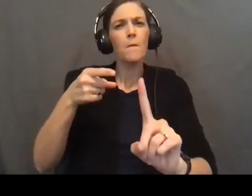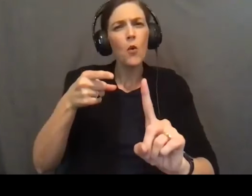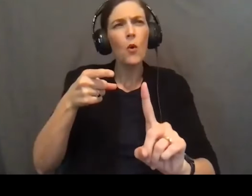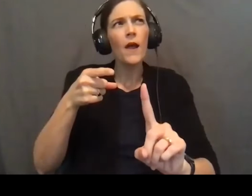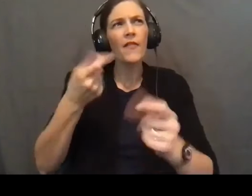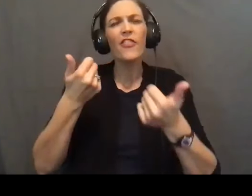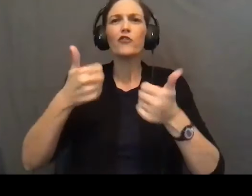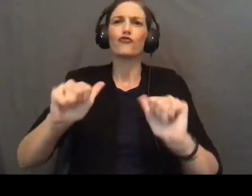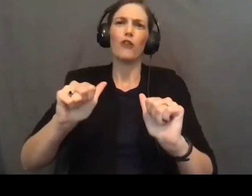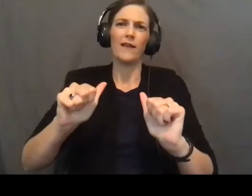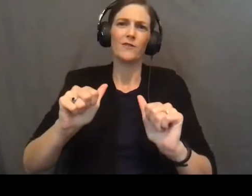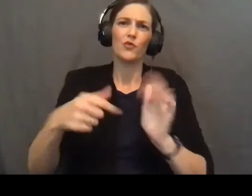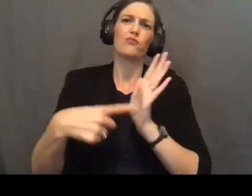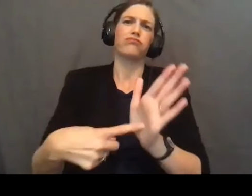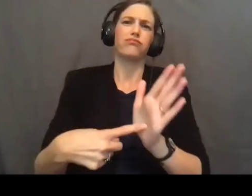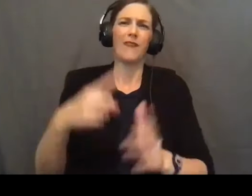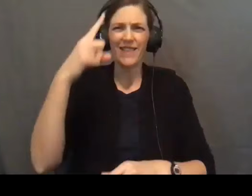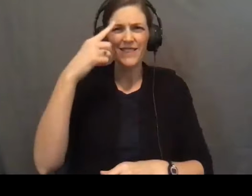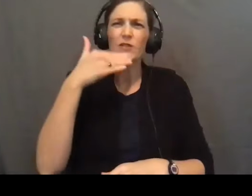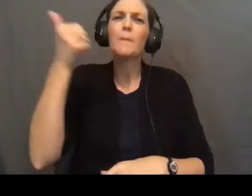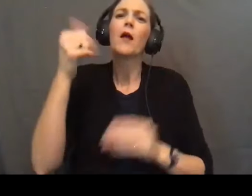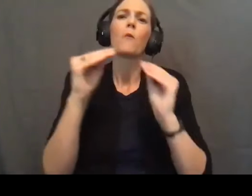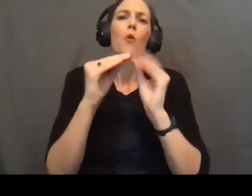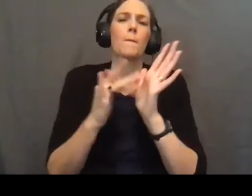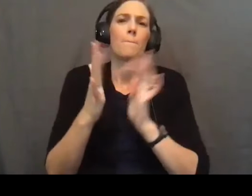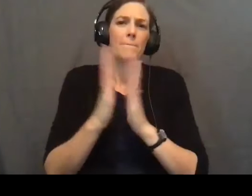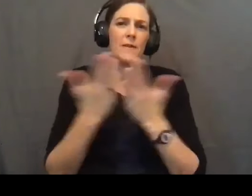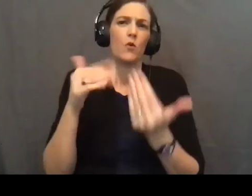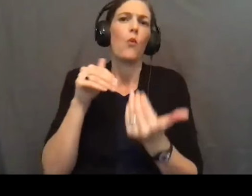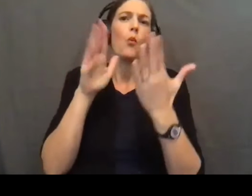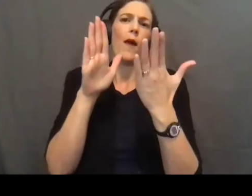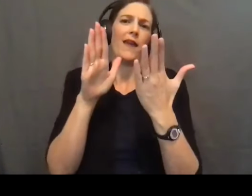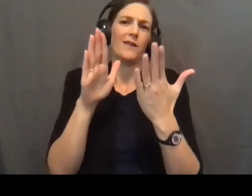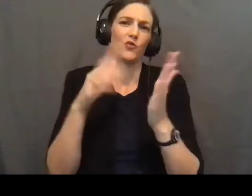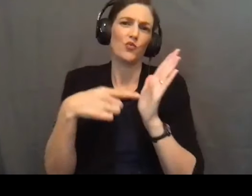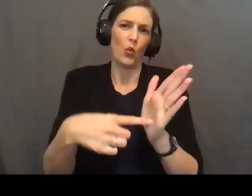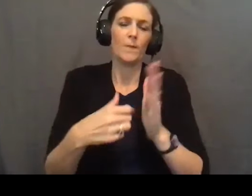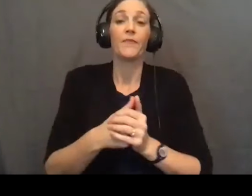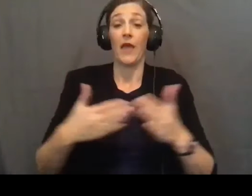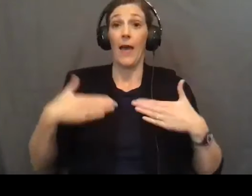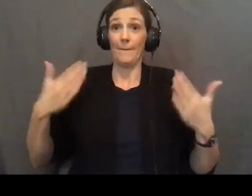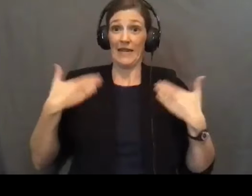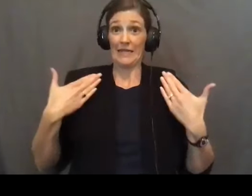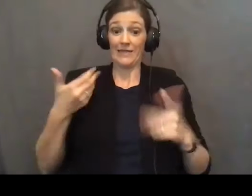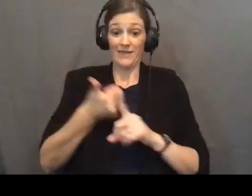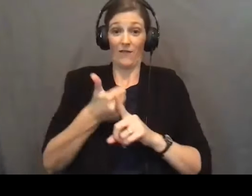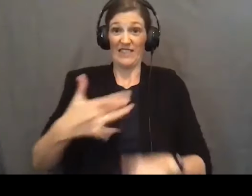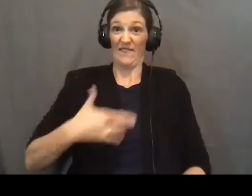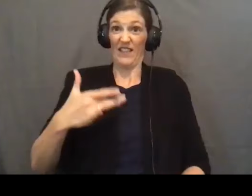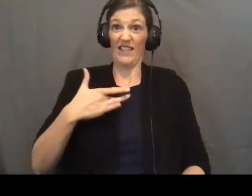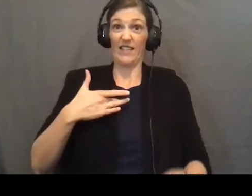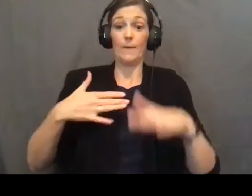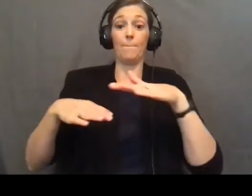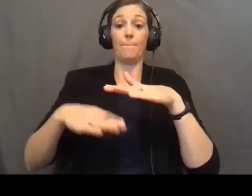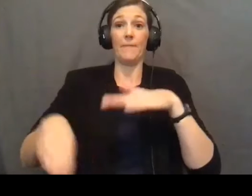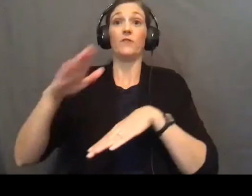make, I think there's a better, more biblical way to make it. Here's the first thing. Happiness is a feeling and it's based on circumstances.